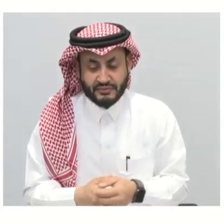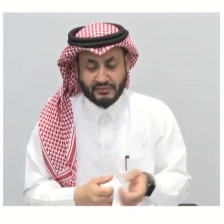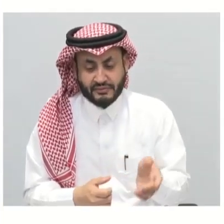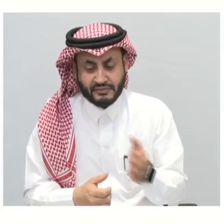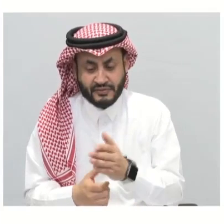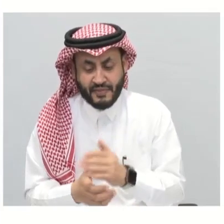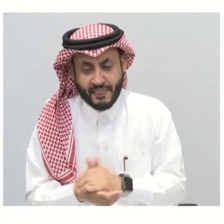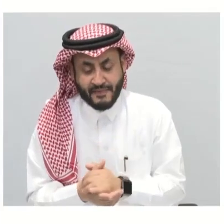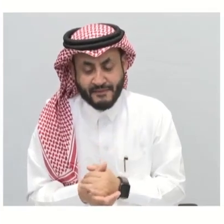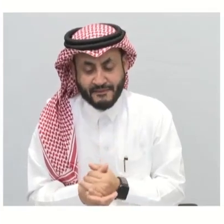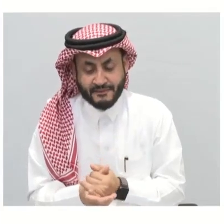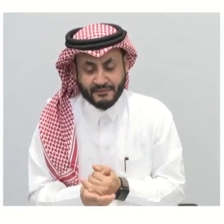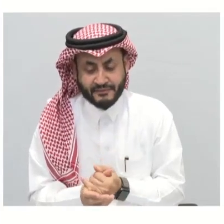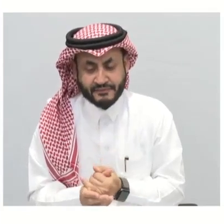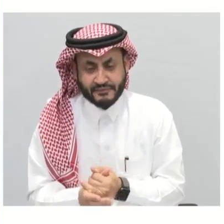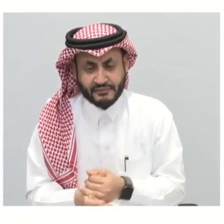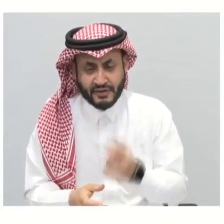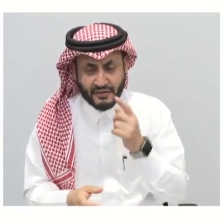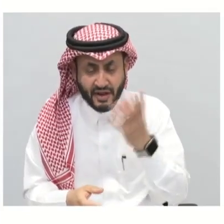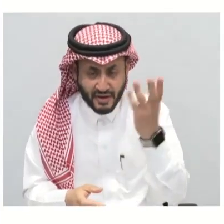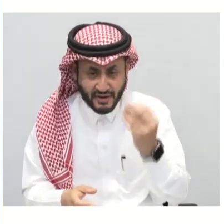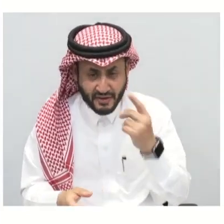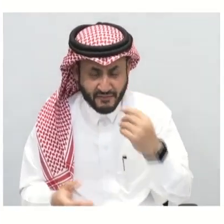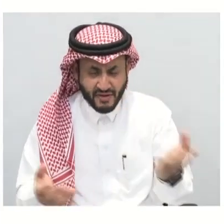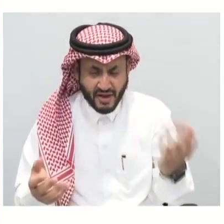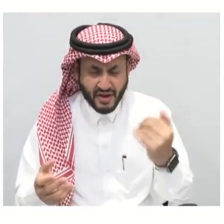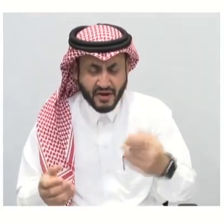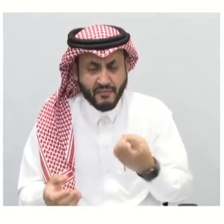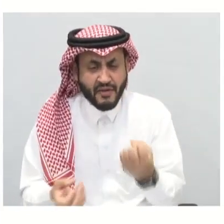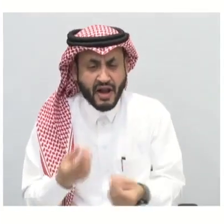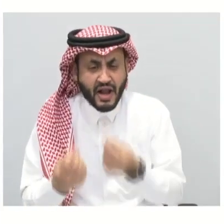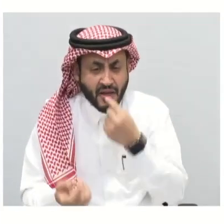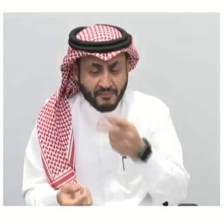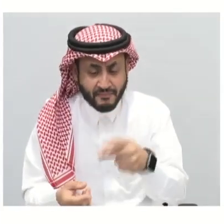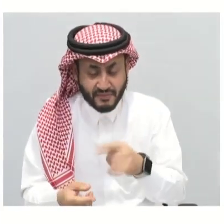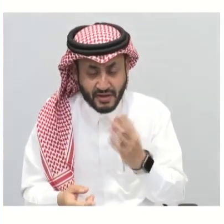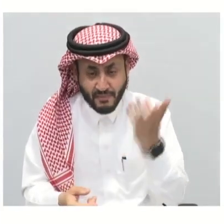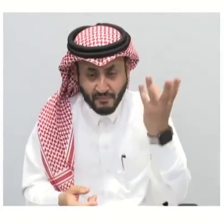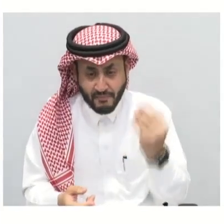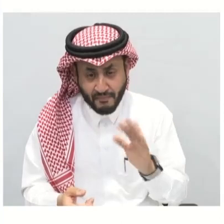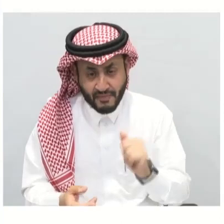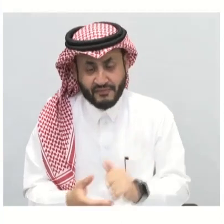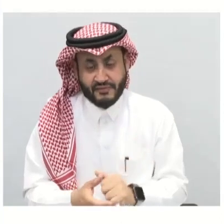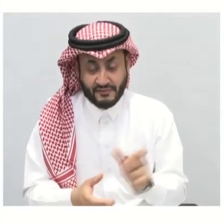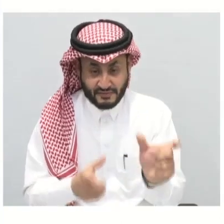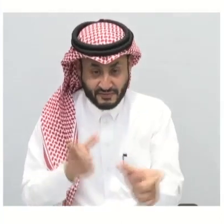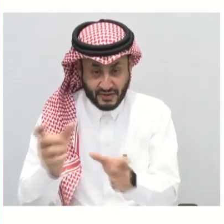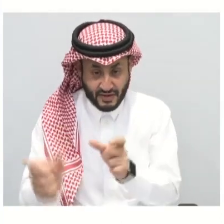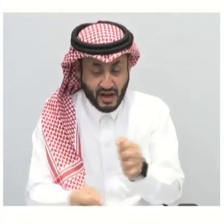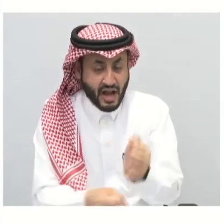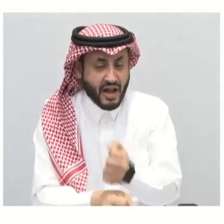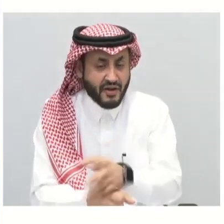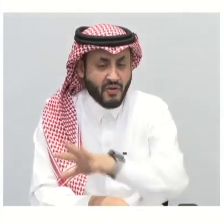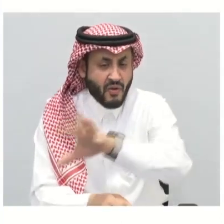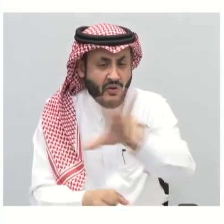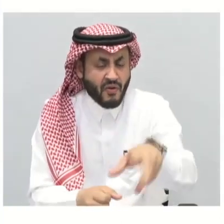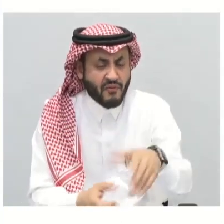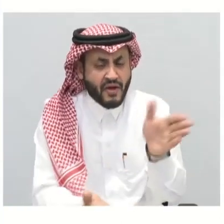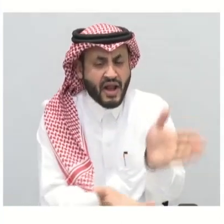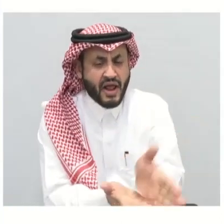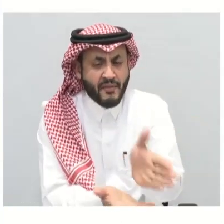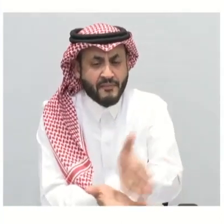in the evening, guests arrive at restaurant, 6 p.m., and nothing at night. So these are the actions that is